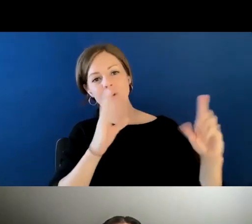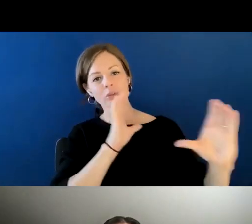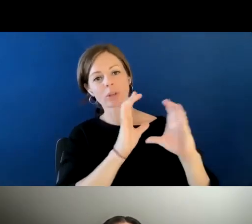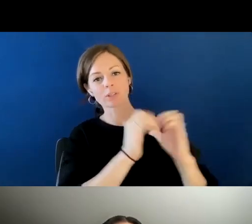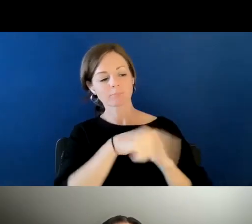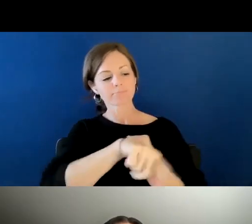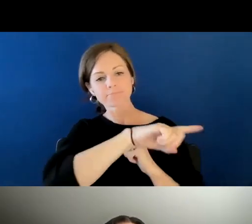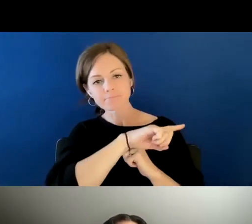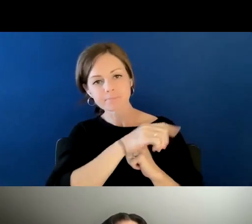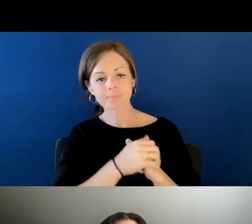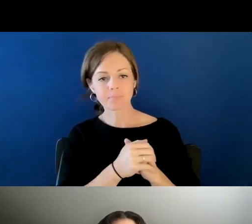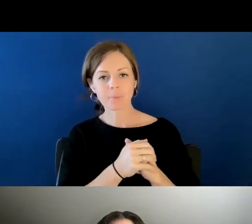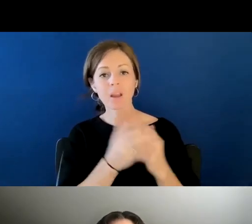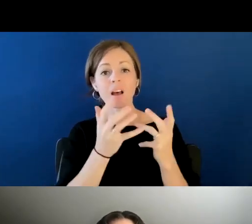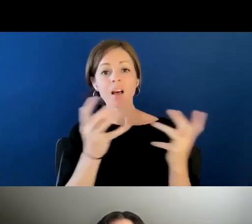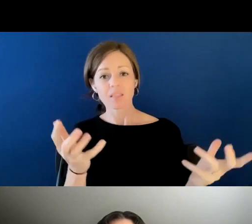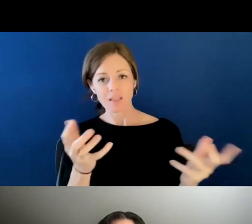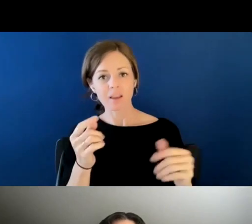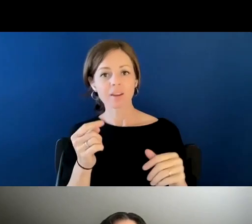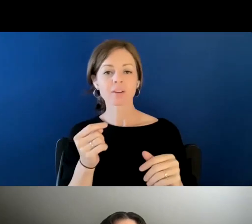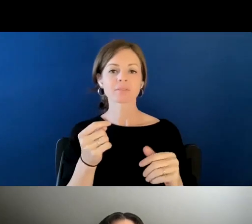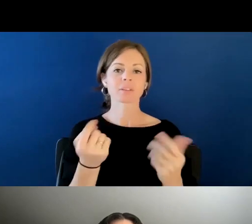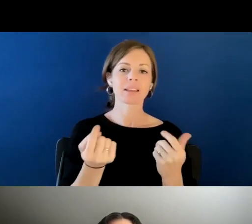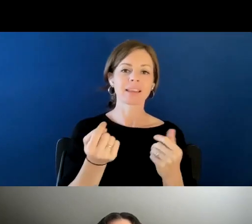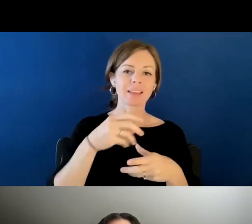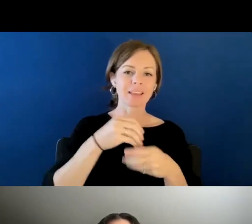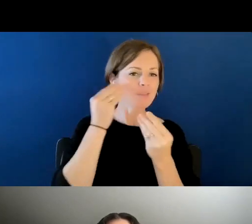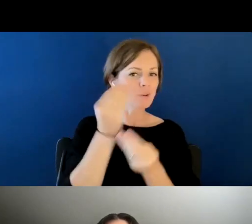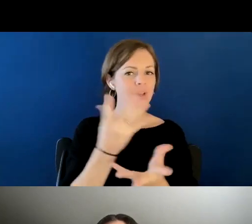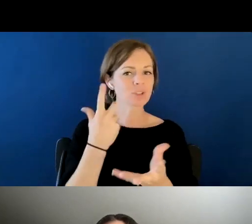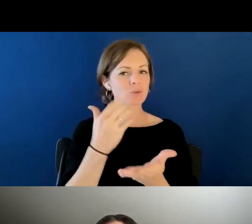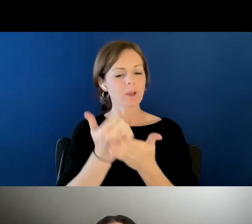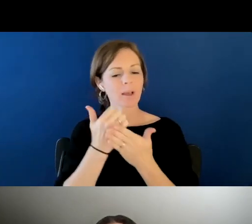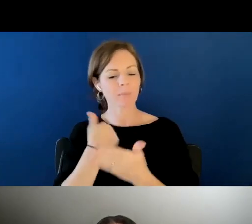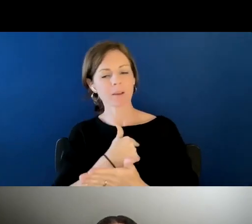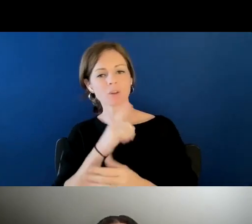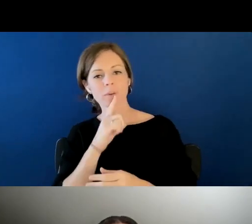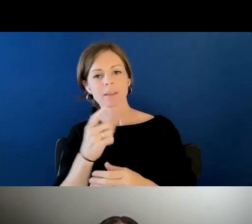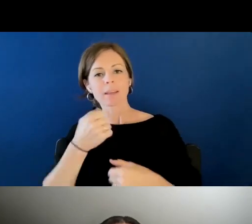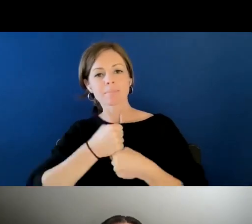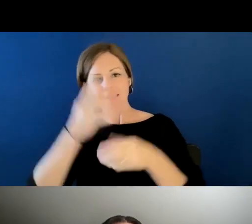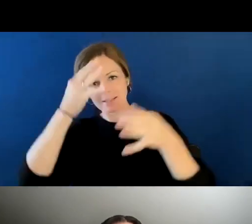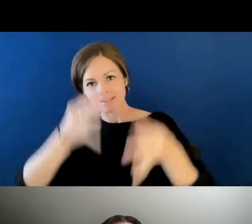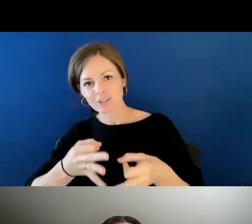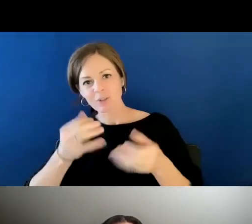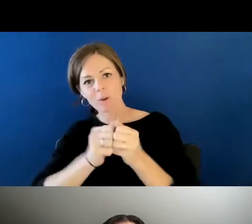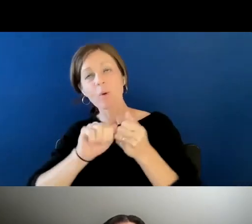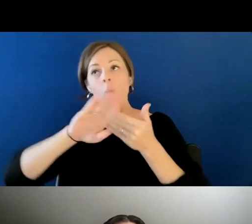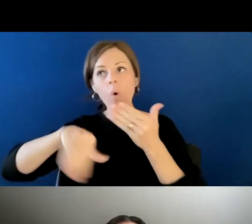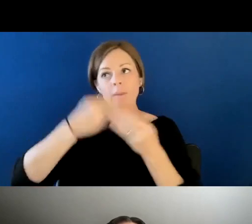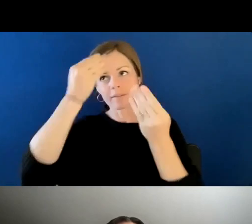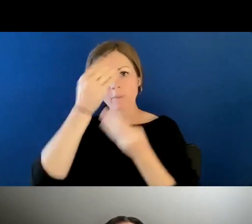It provides insights that help make informed decisions. And so for us, one of the major goals that we were seeking insights around